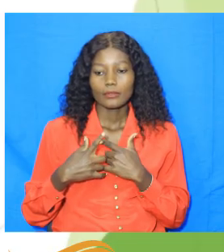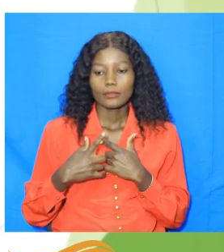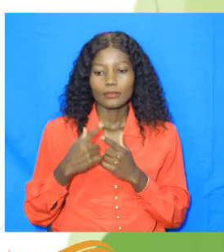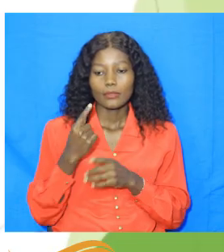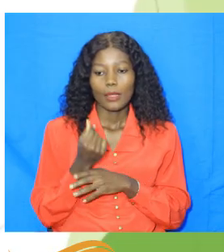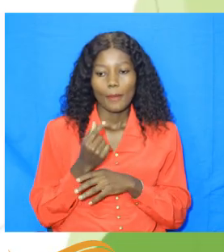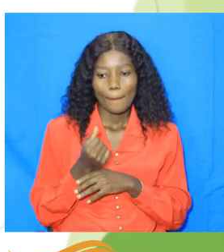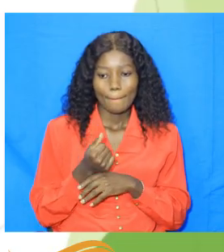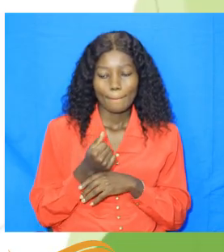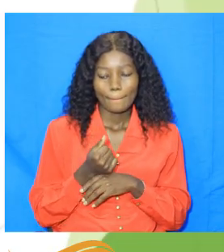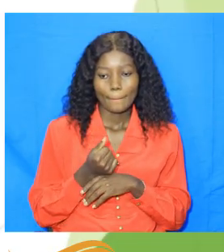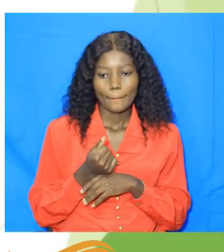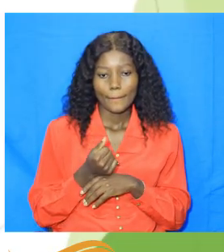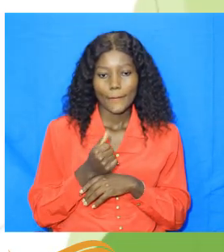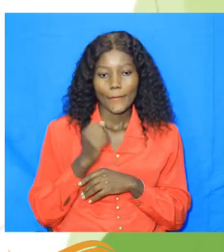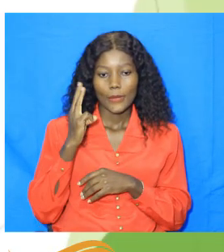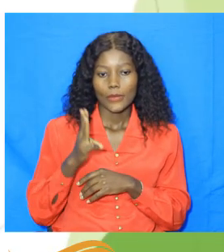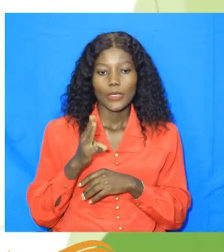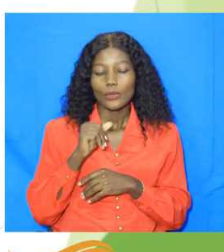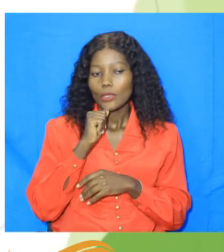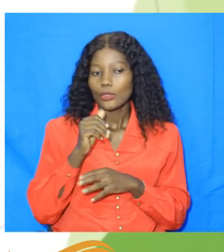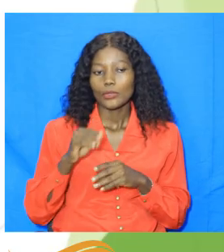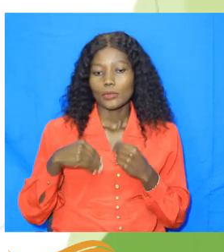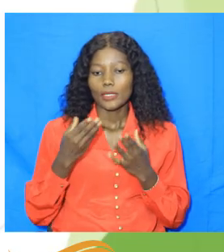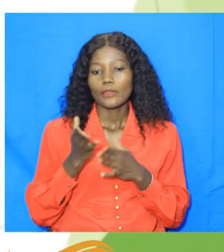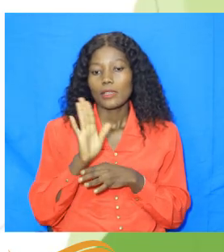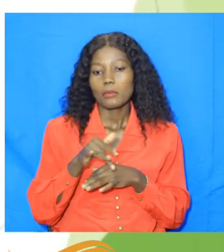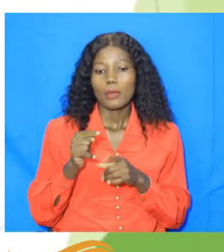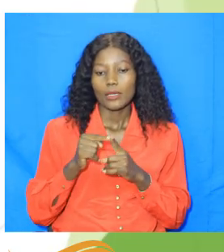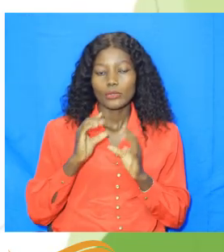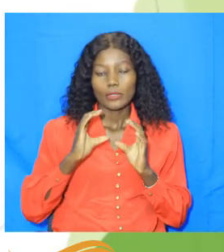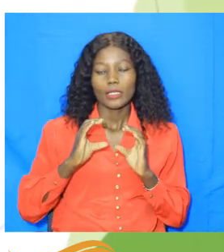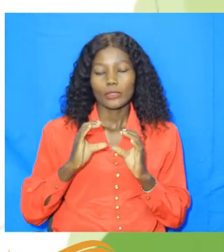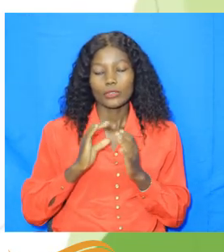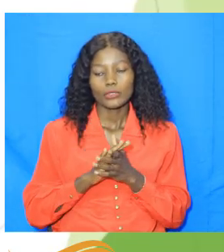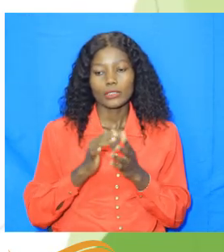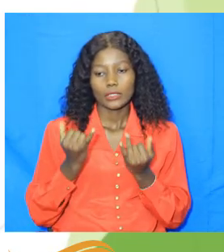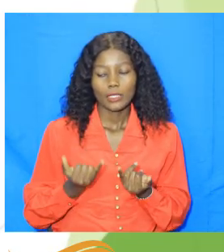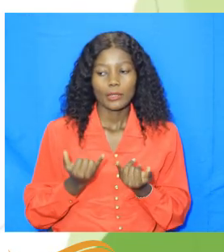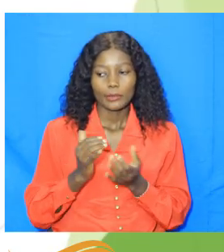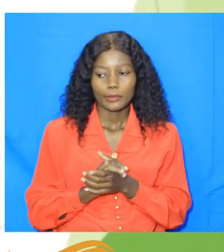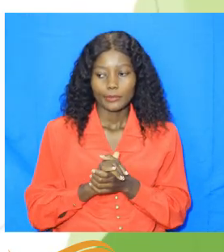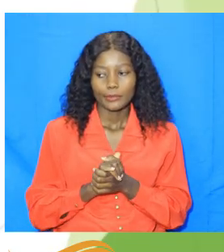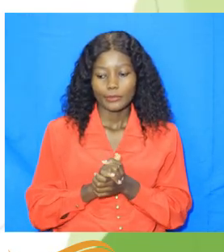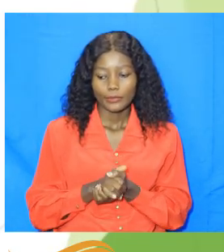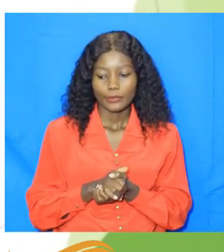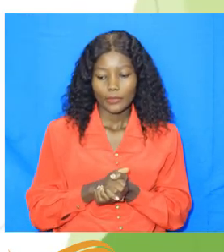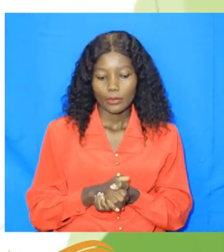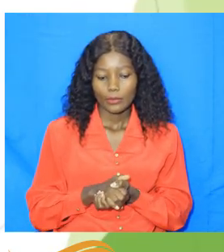fee won't be given back to the coach. So,